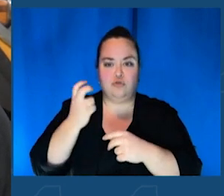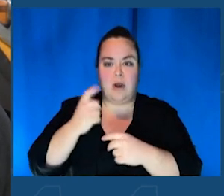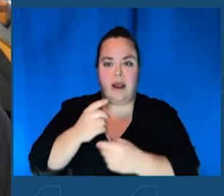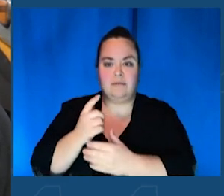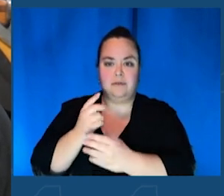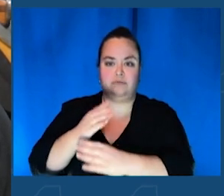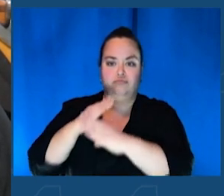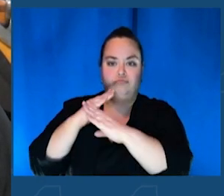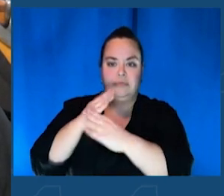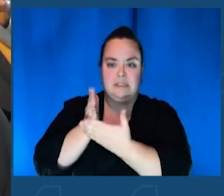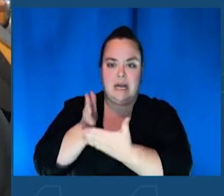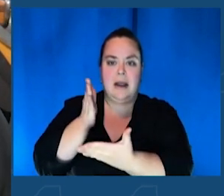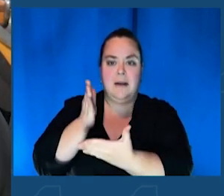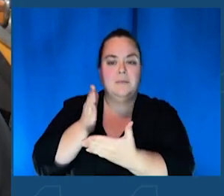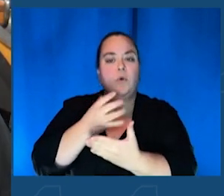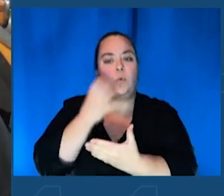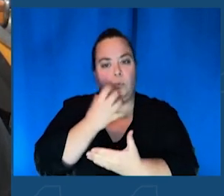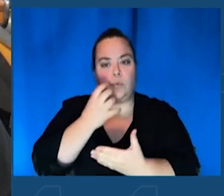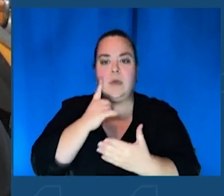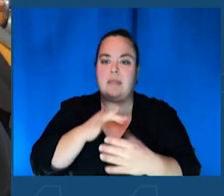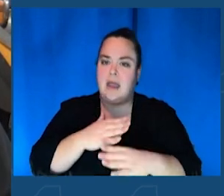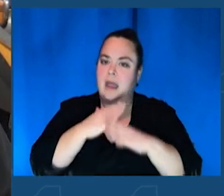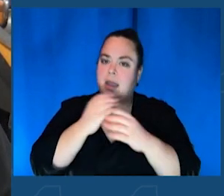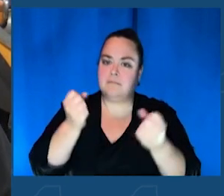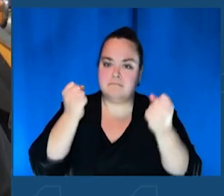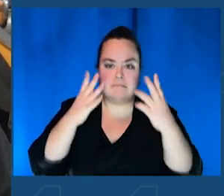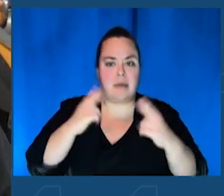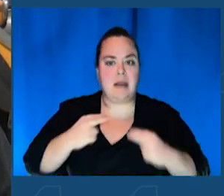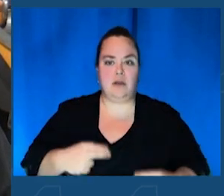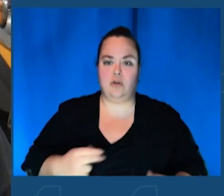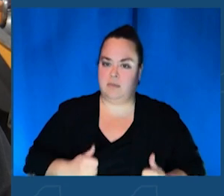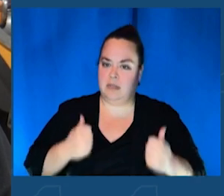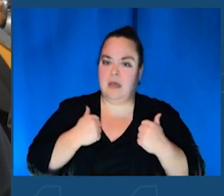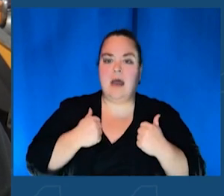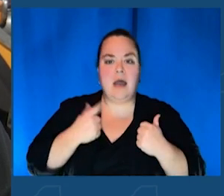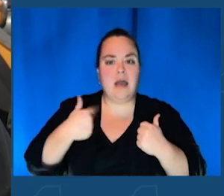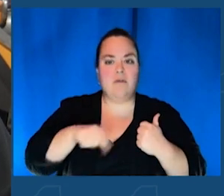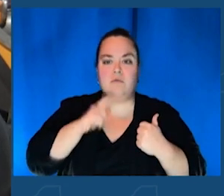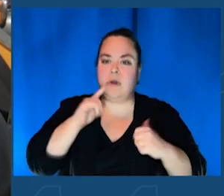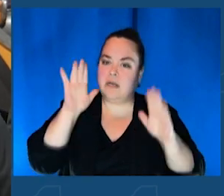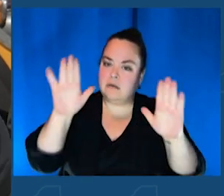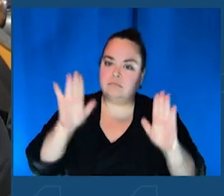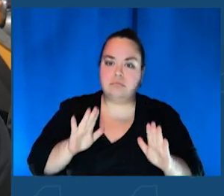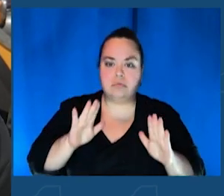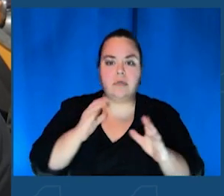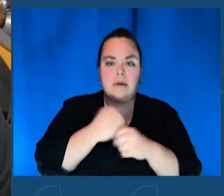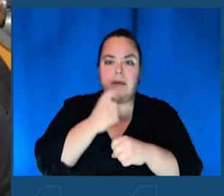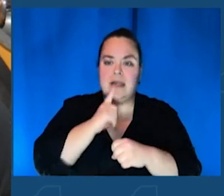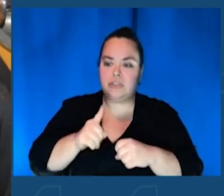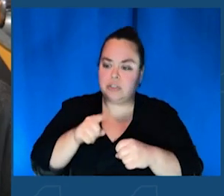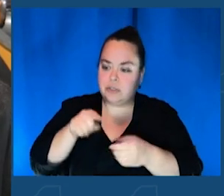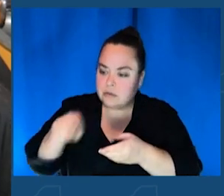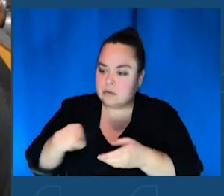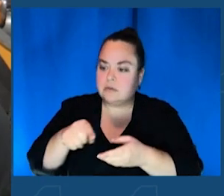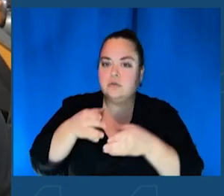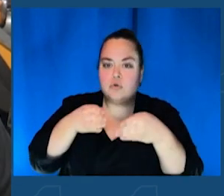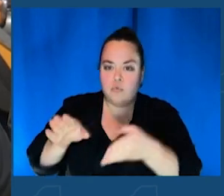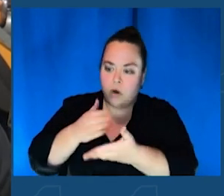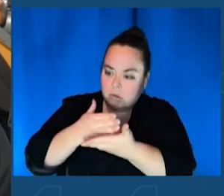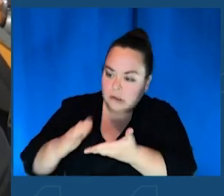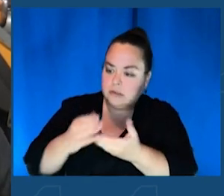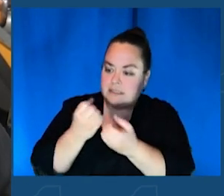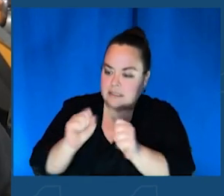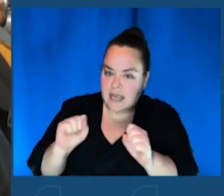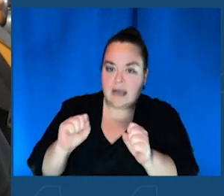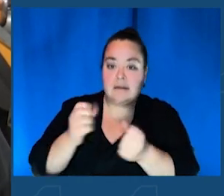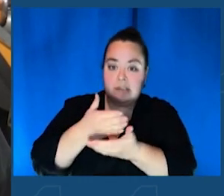life. We've been incredible in making sure that we do everything we can to ensure our roads are safe, that they're clear for